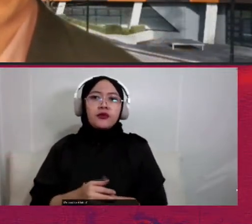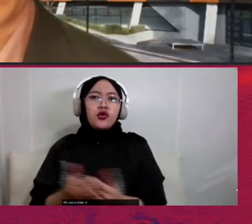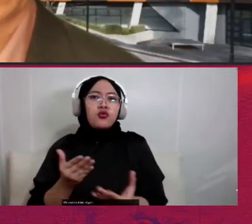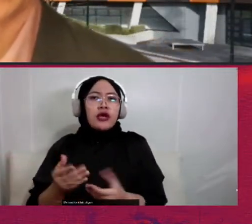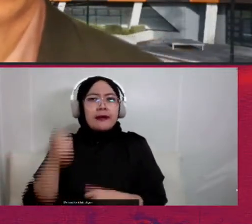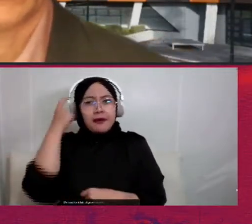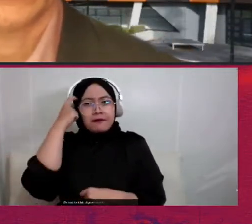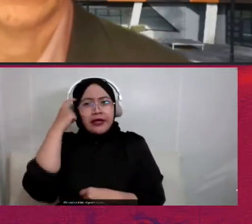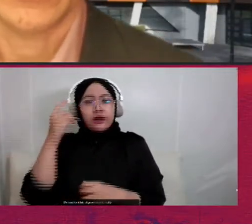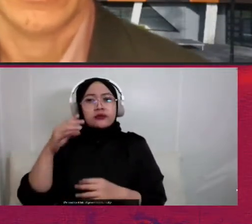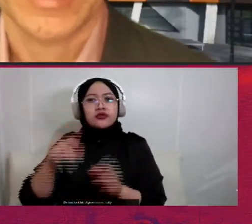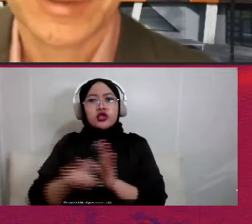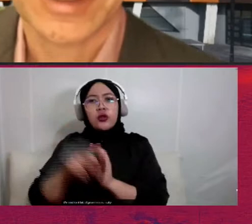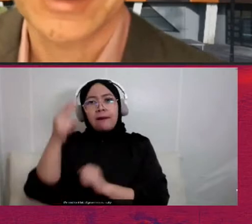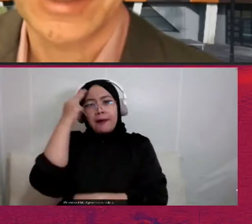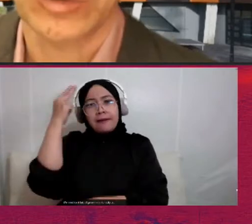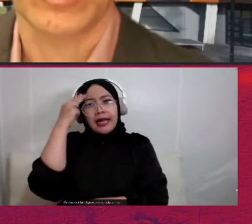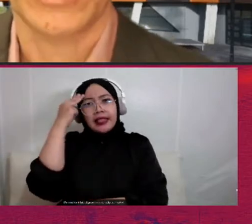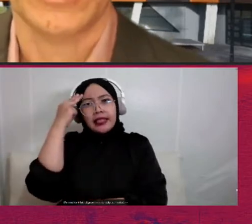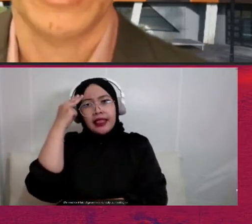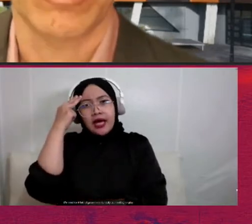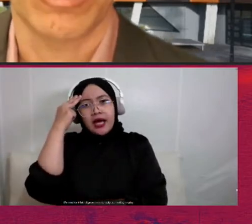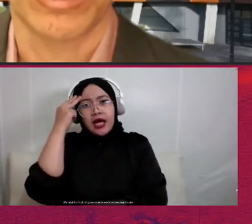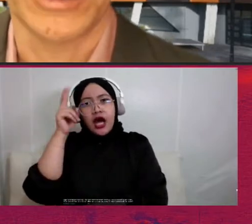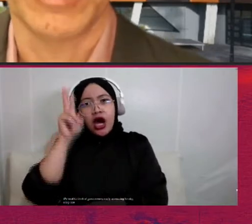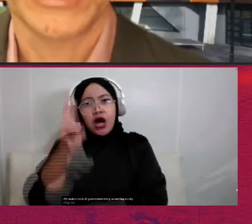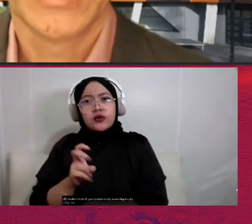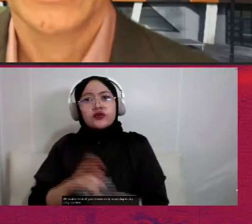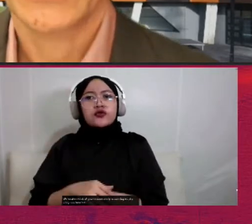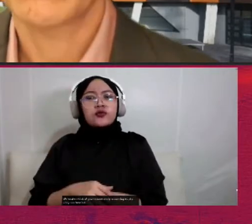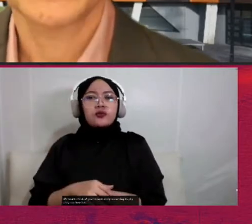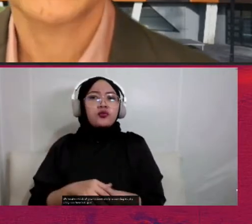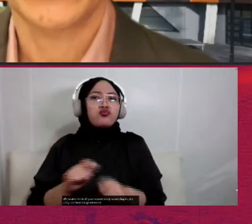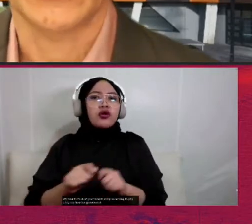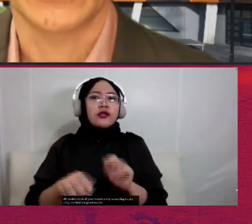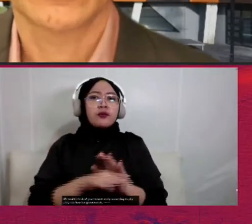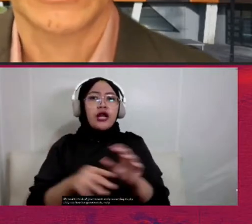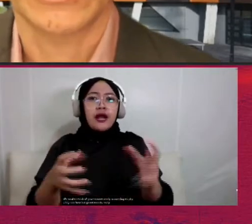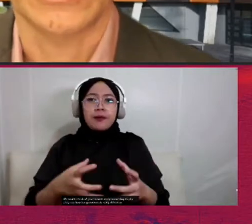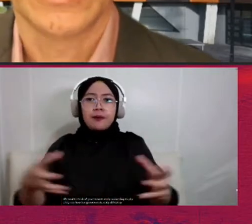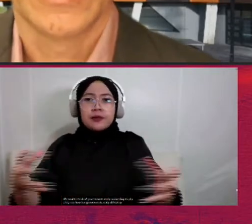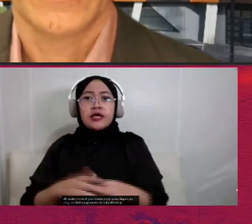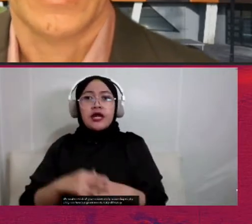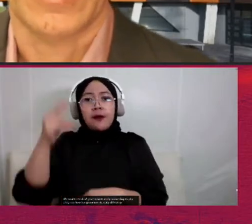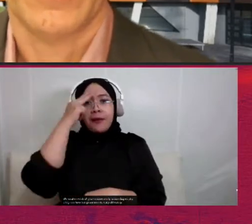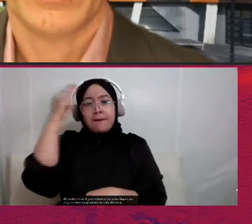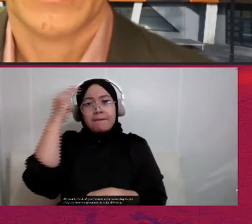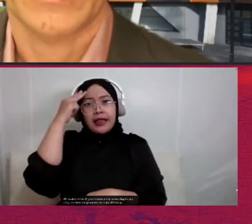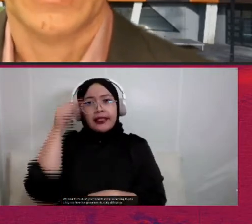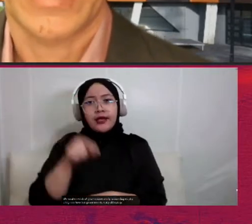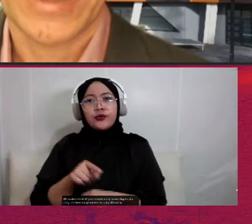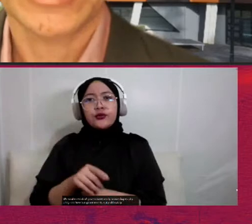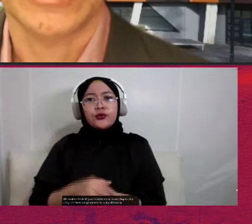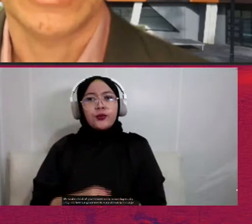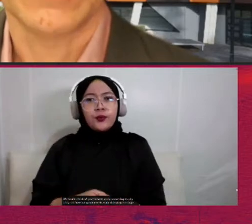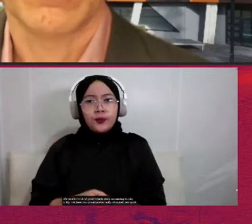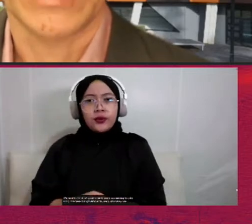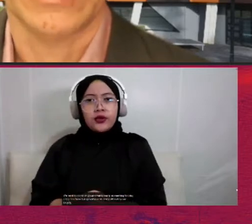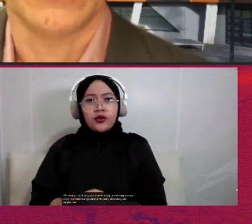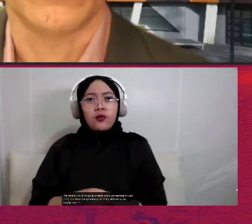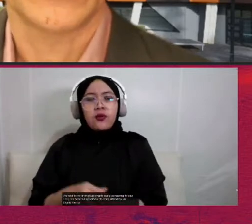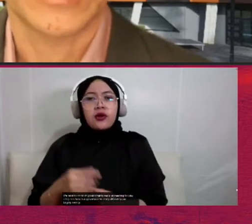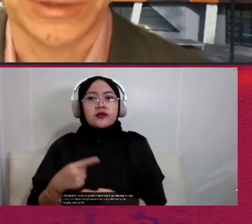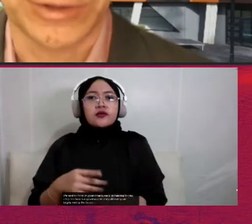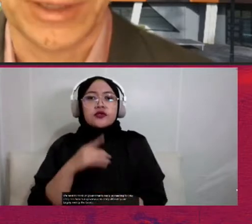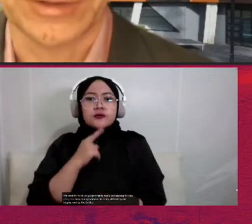of governments really as needing to play a big role here, but governments really ultimately are largely